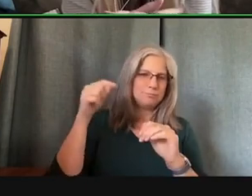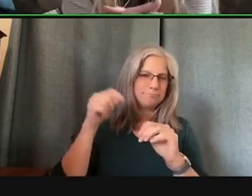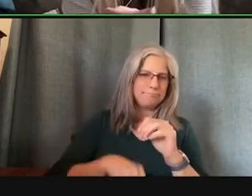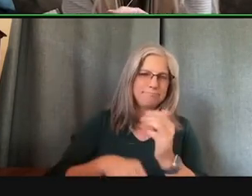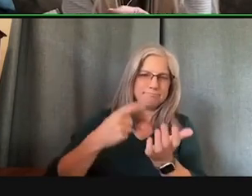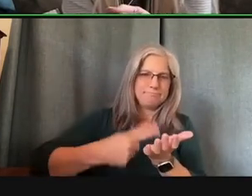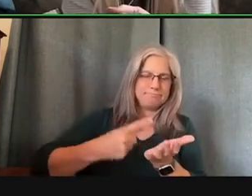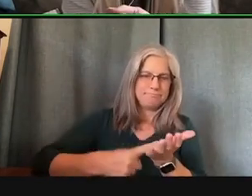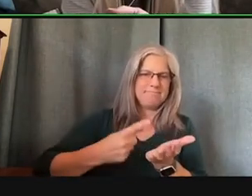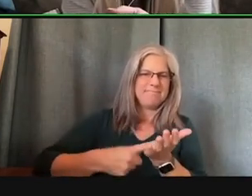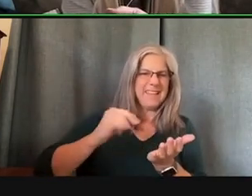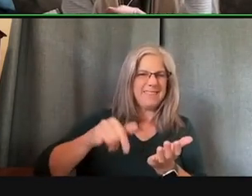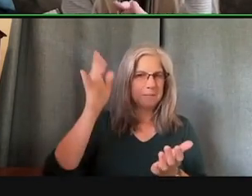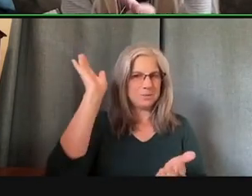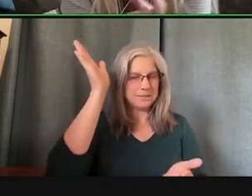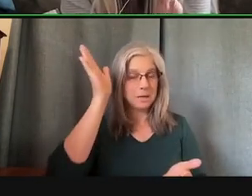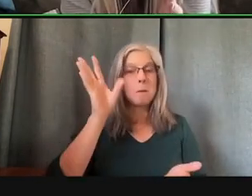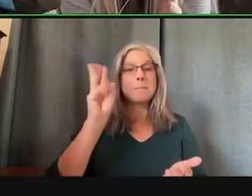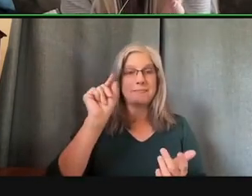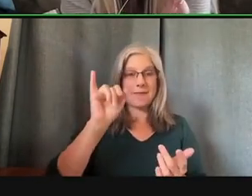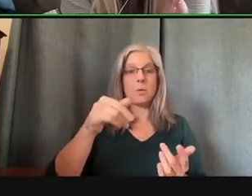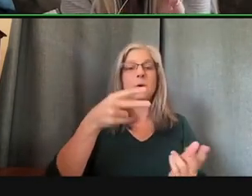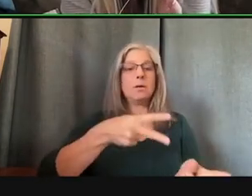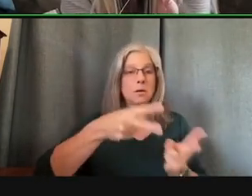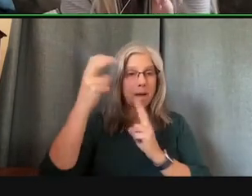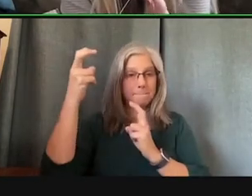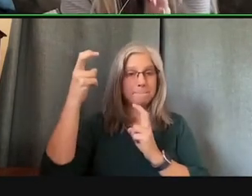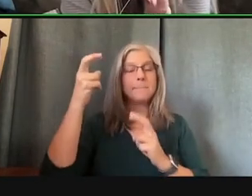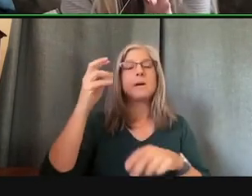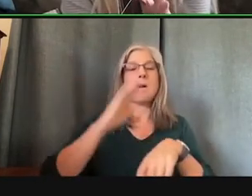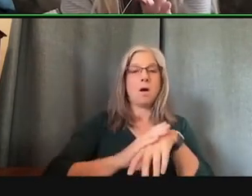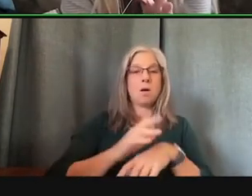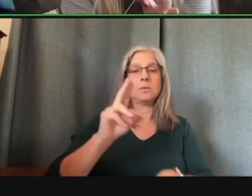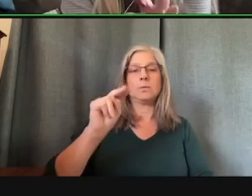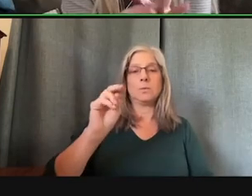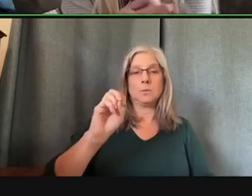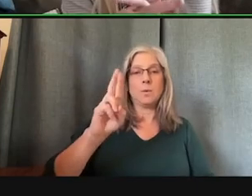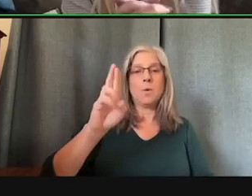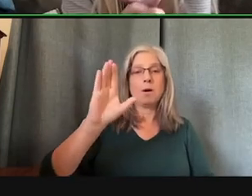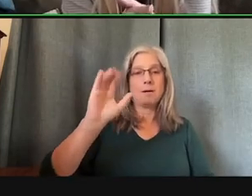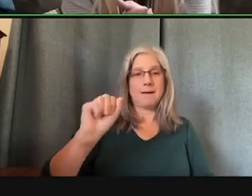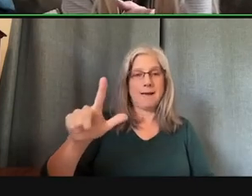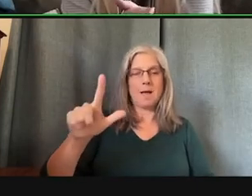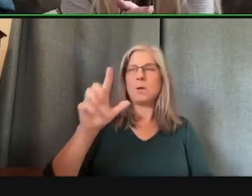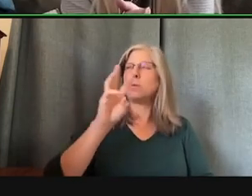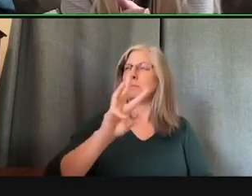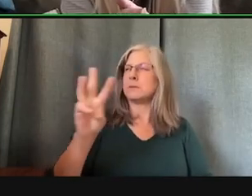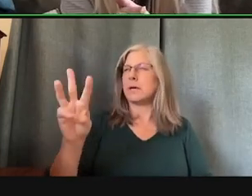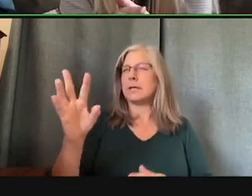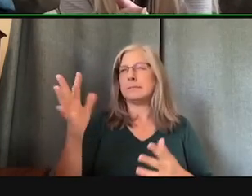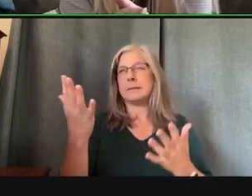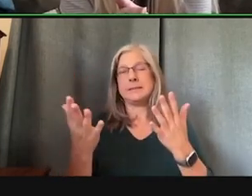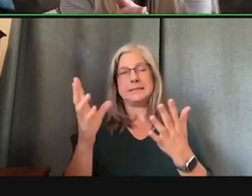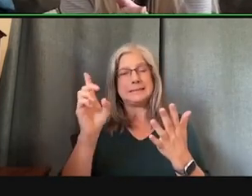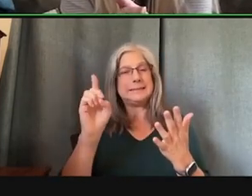entire presentation, but that will be made available on NorCal's website probably sometime in